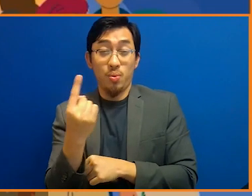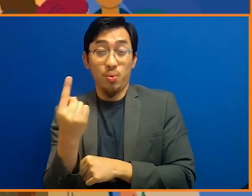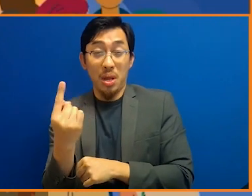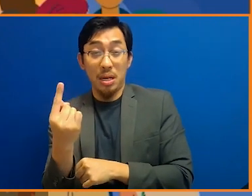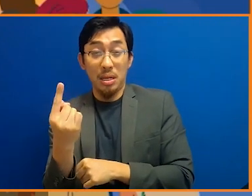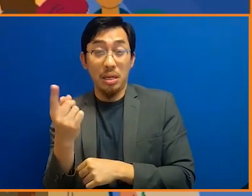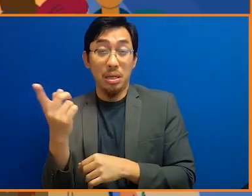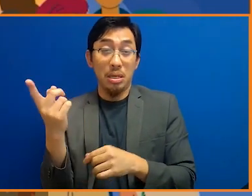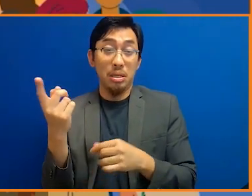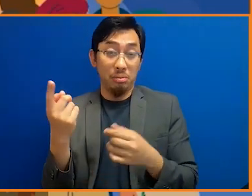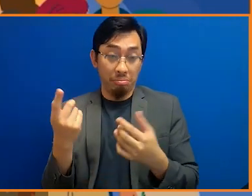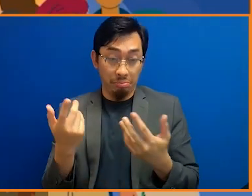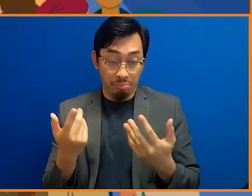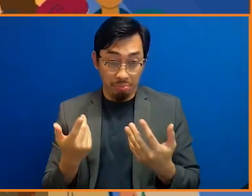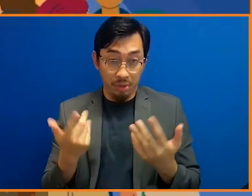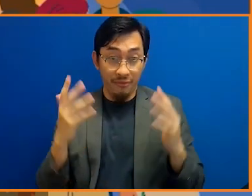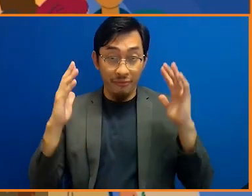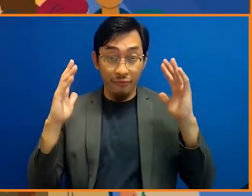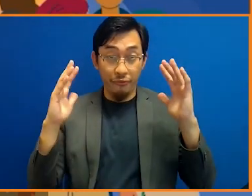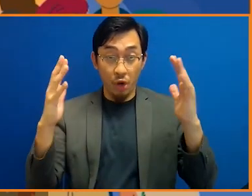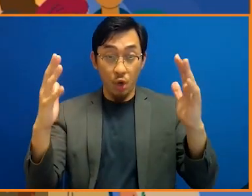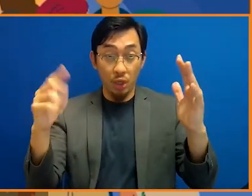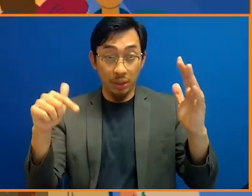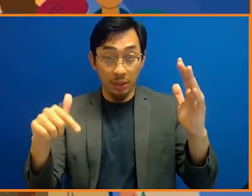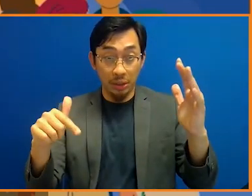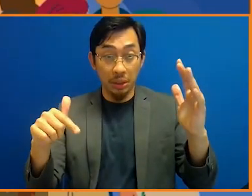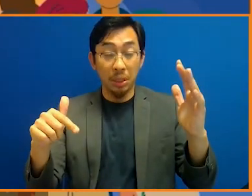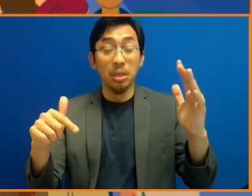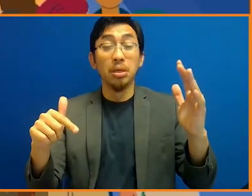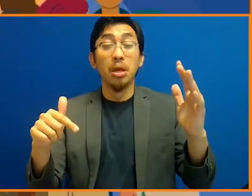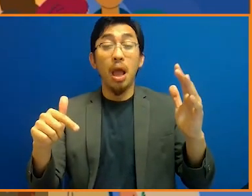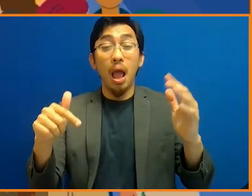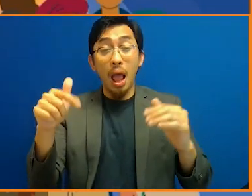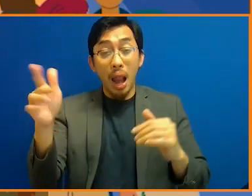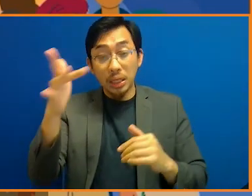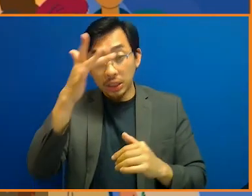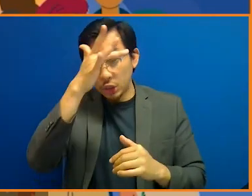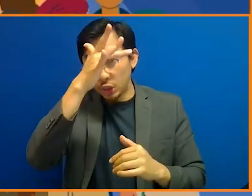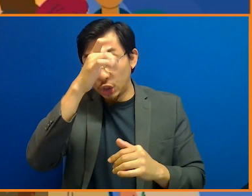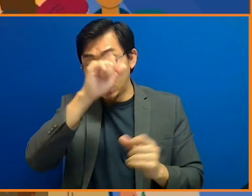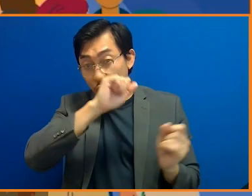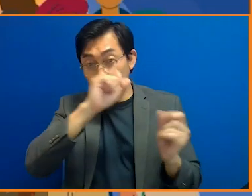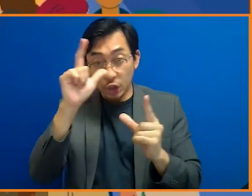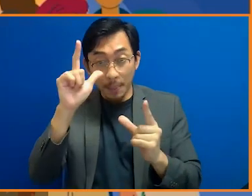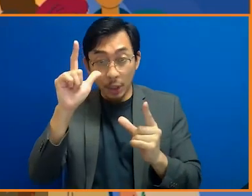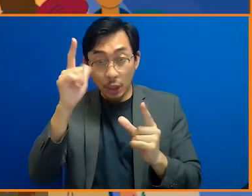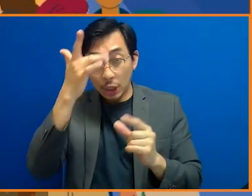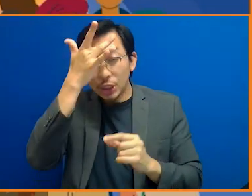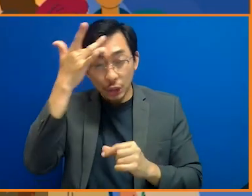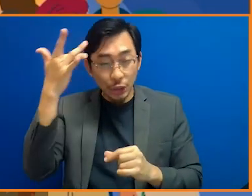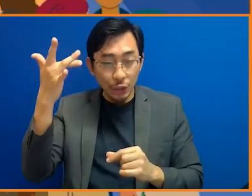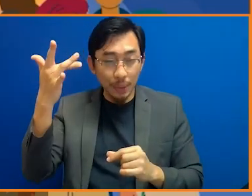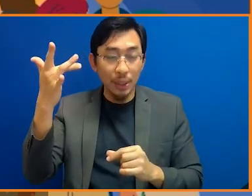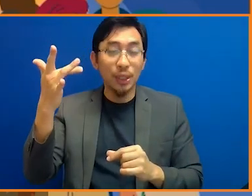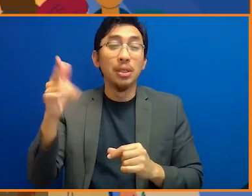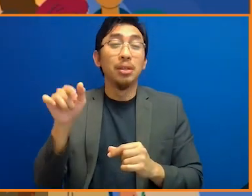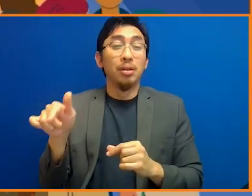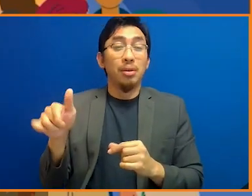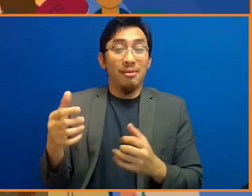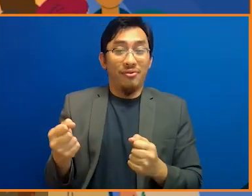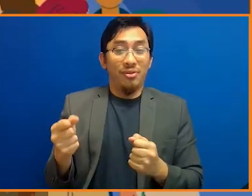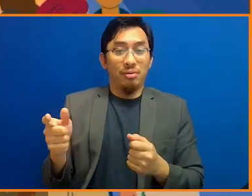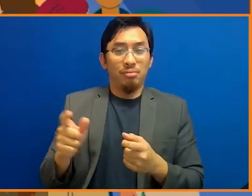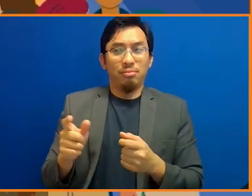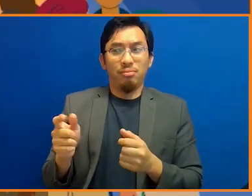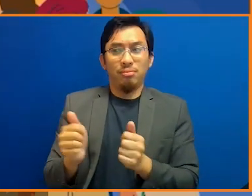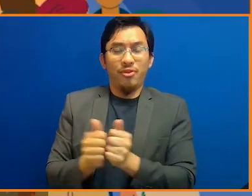before 2011, and this forest was totally gone. So again, last summer I have a chance to